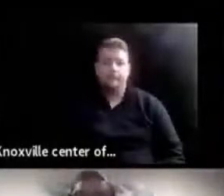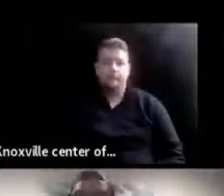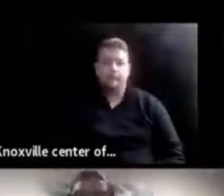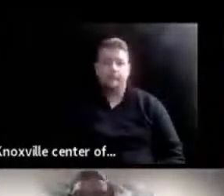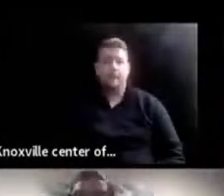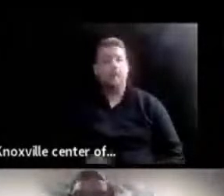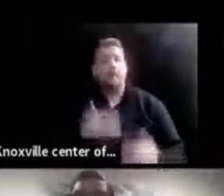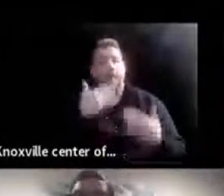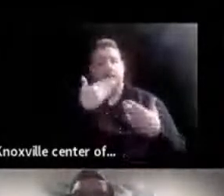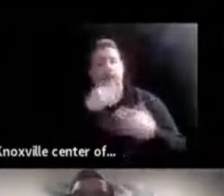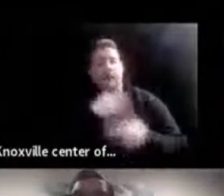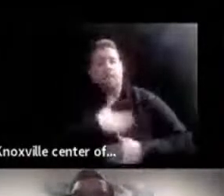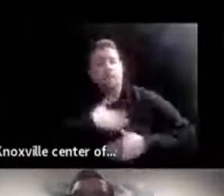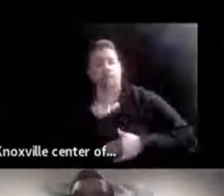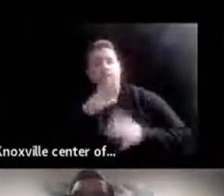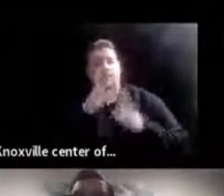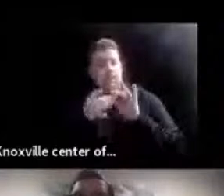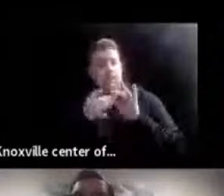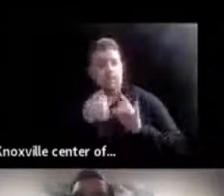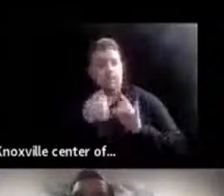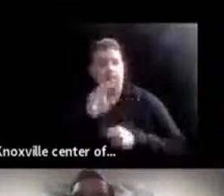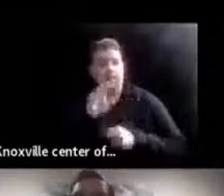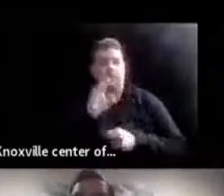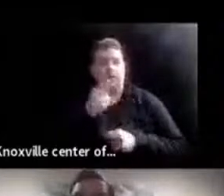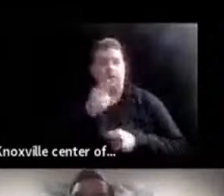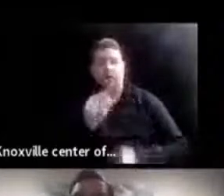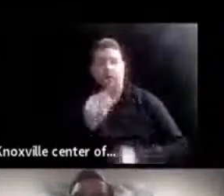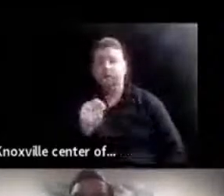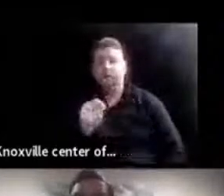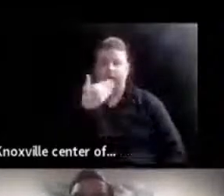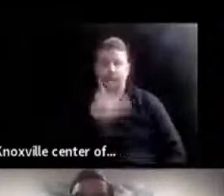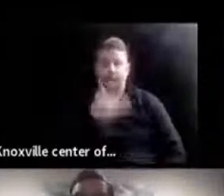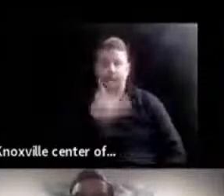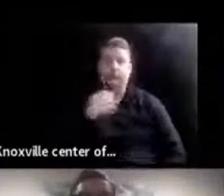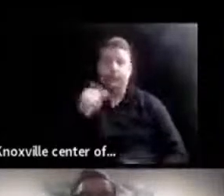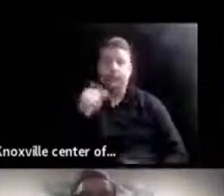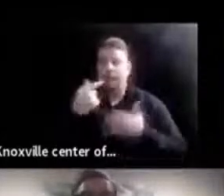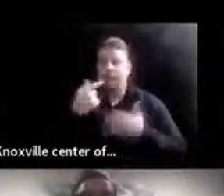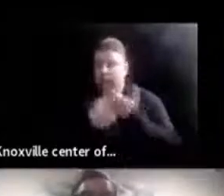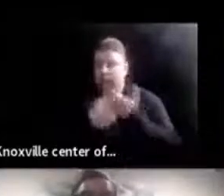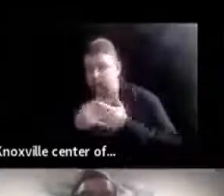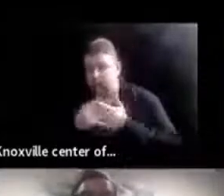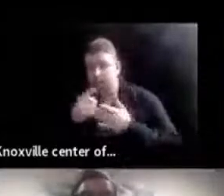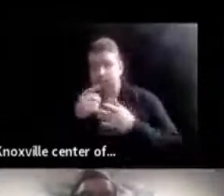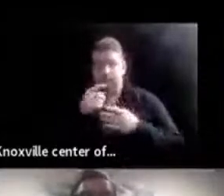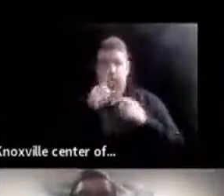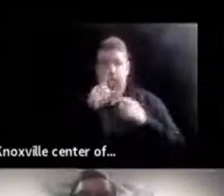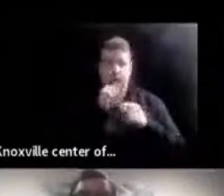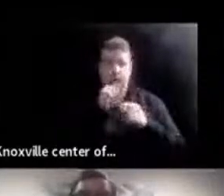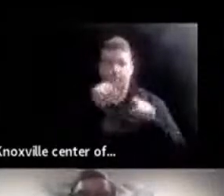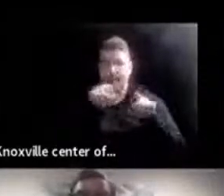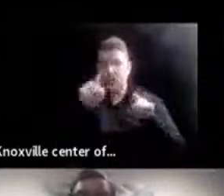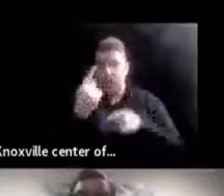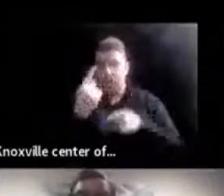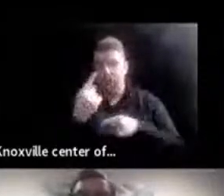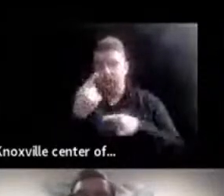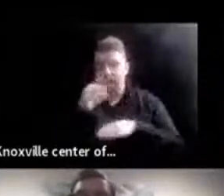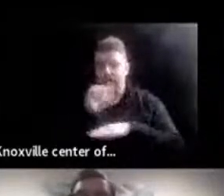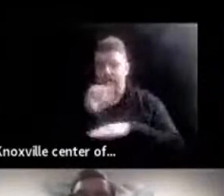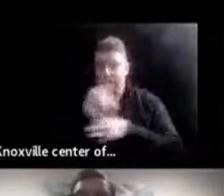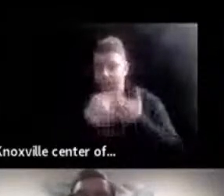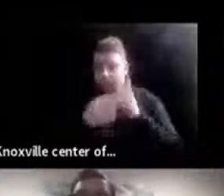Appreciate those comments, Dr. Hurt. Thank you. Any other discussion or comments on 2020-1 this evening?